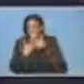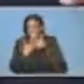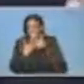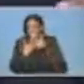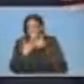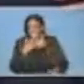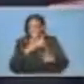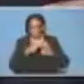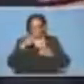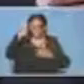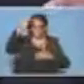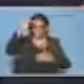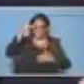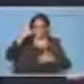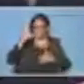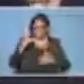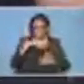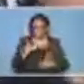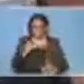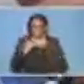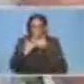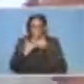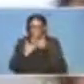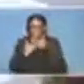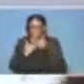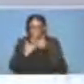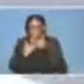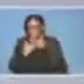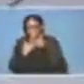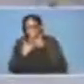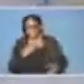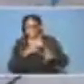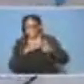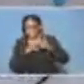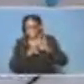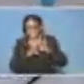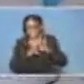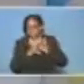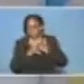in horizontal stripes with the colors. Elements of our